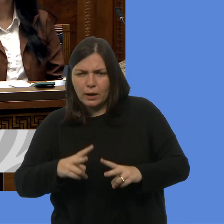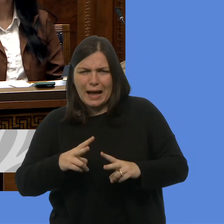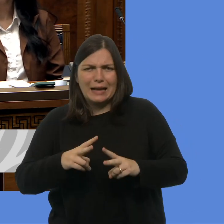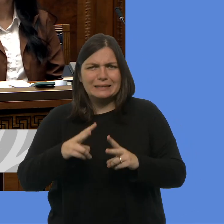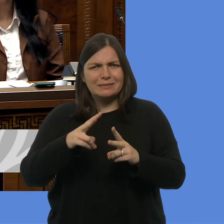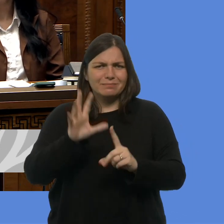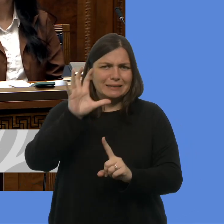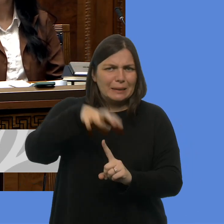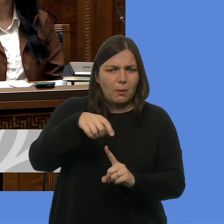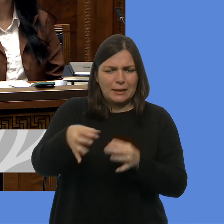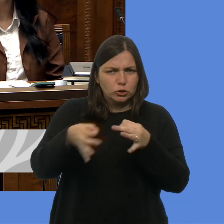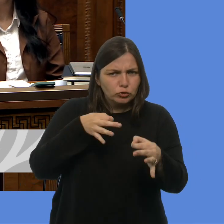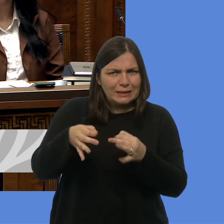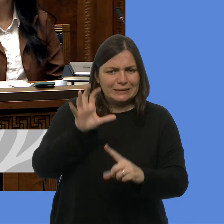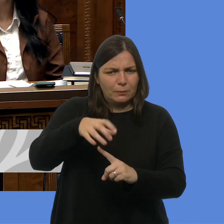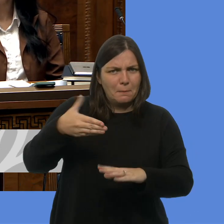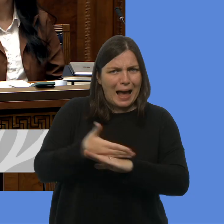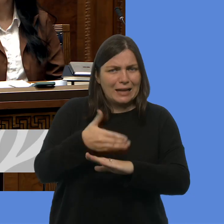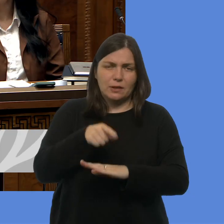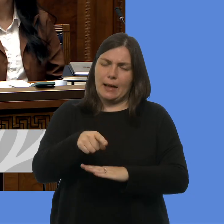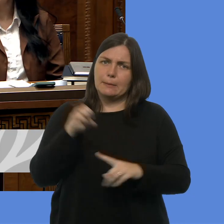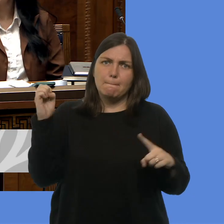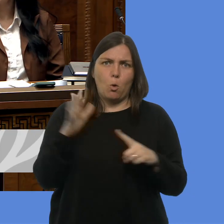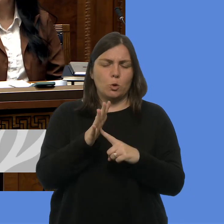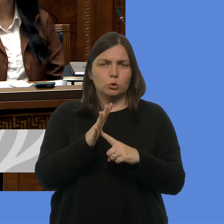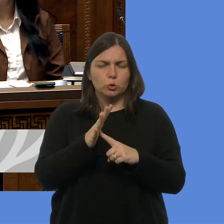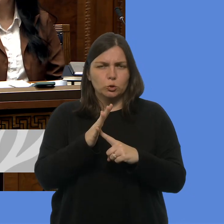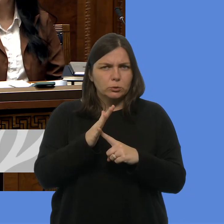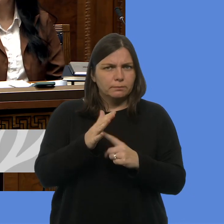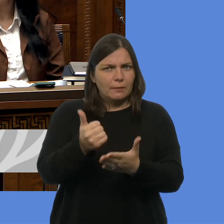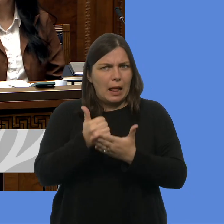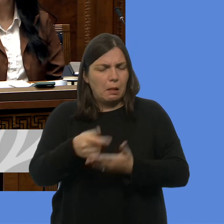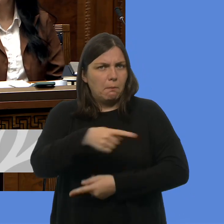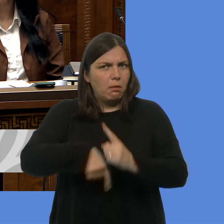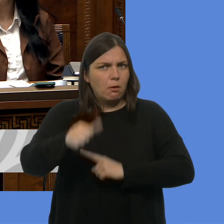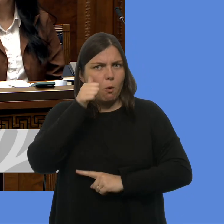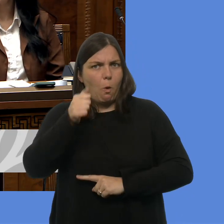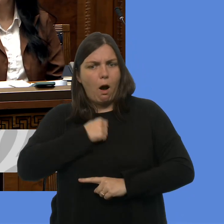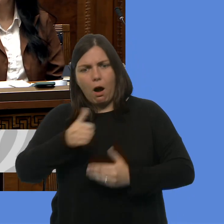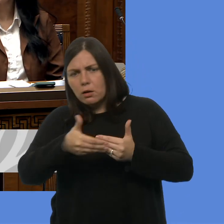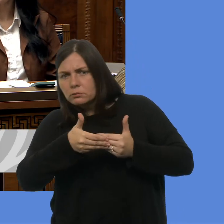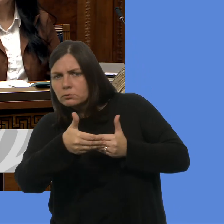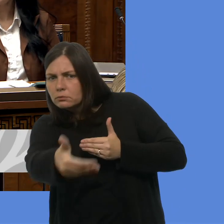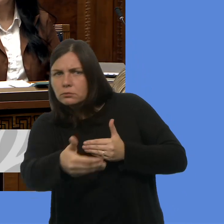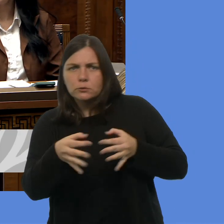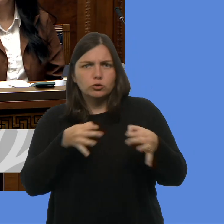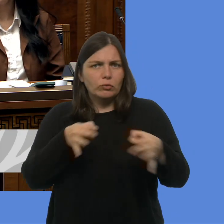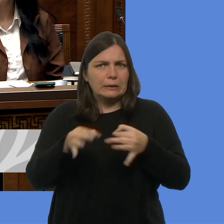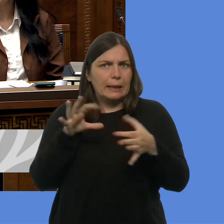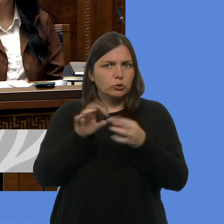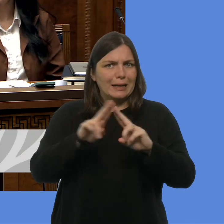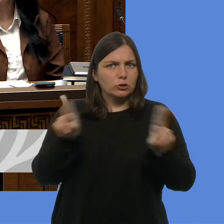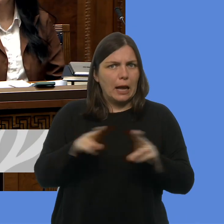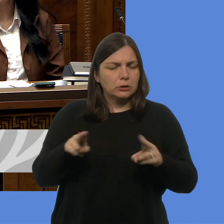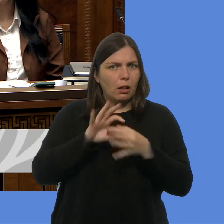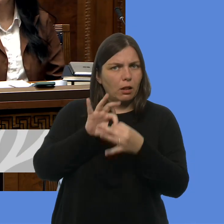setting out our longer-term approach to global engagement. Our officials have engaged extensively with partners in local government in the development of our